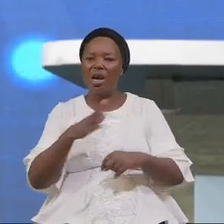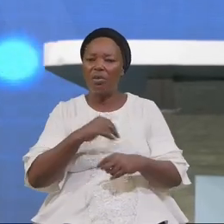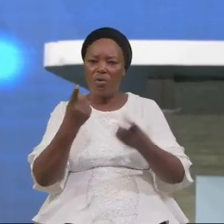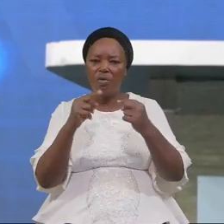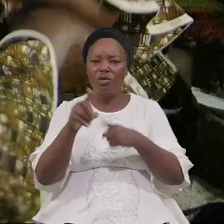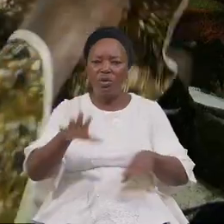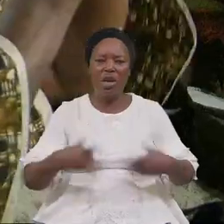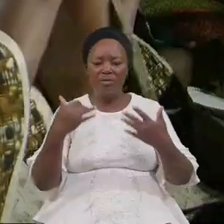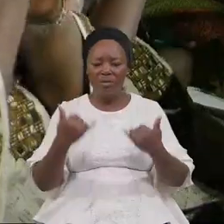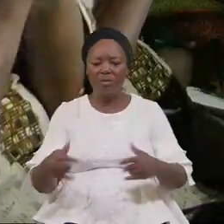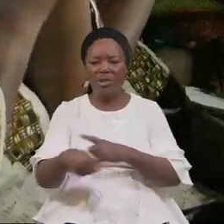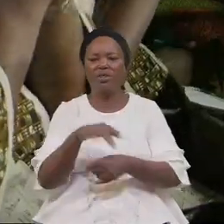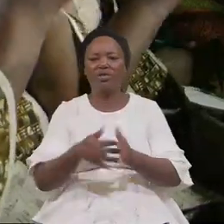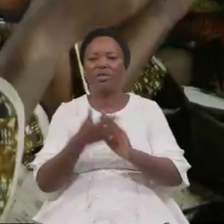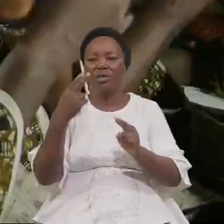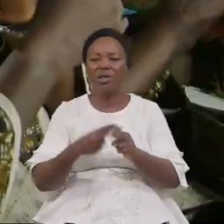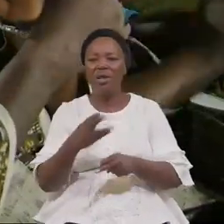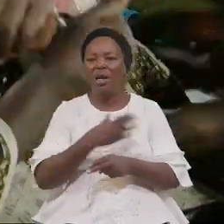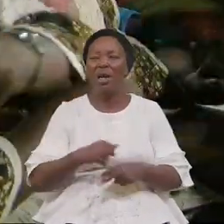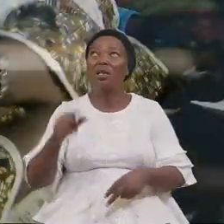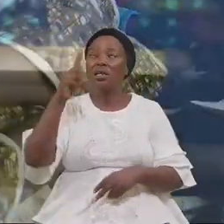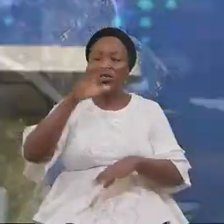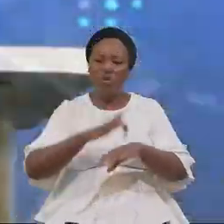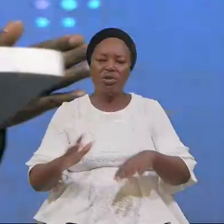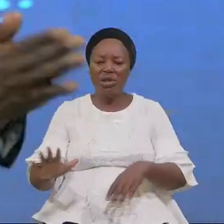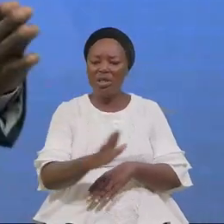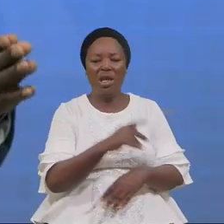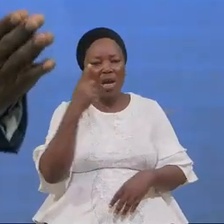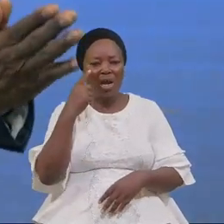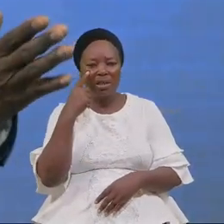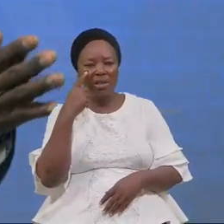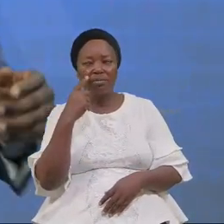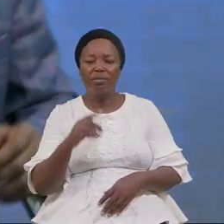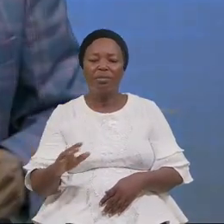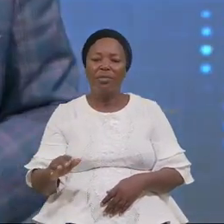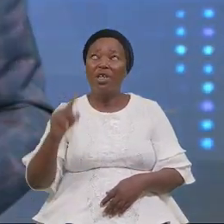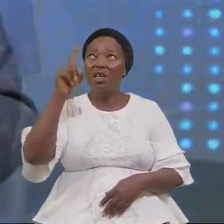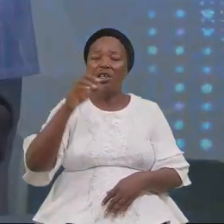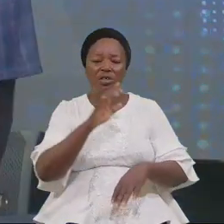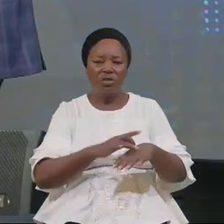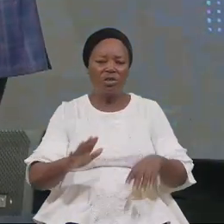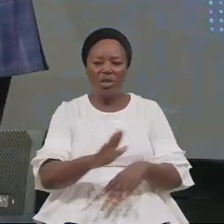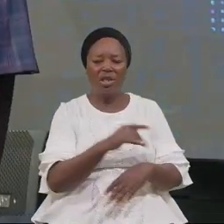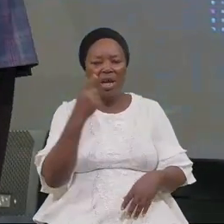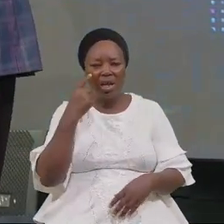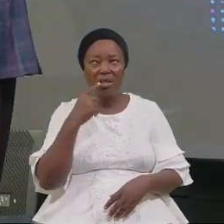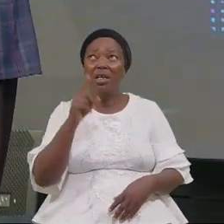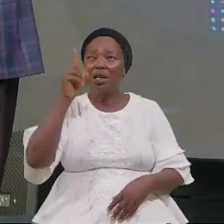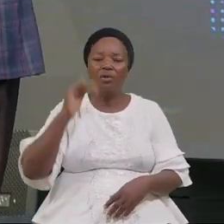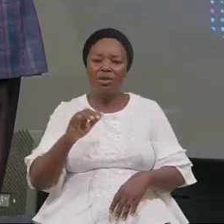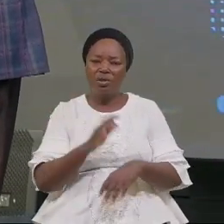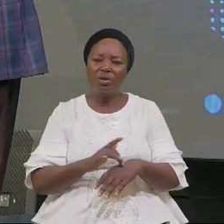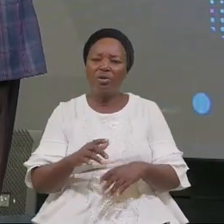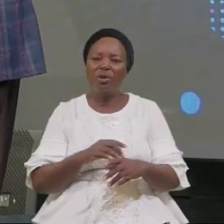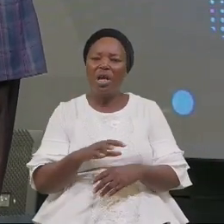in Jesus' name. And he touched their eyes. He touched their eyes. It will touch when you place